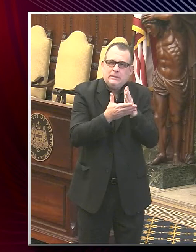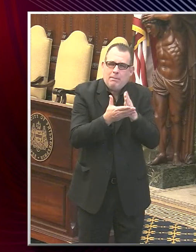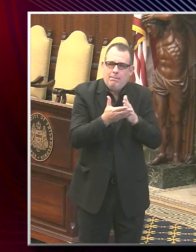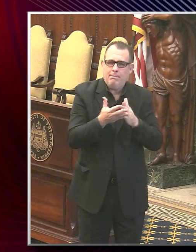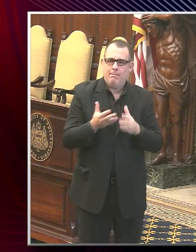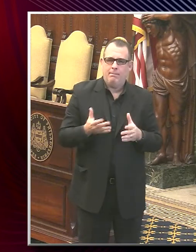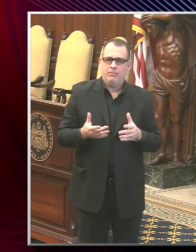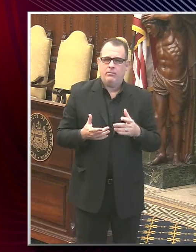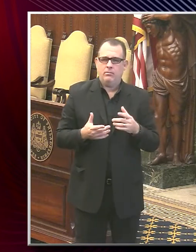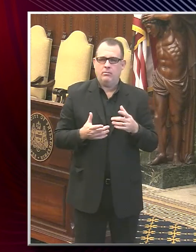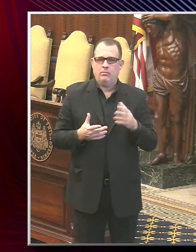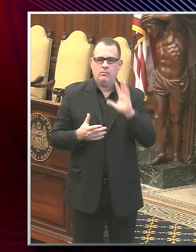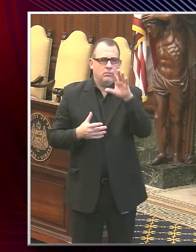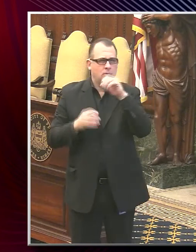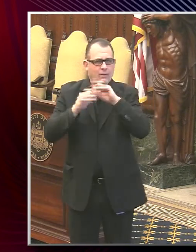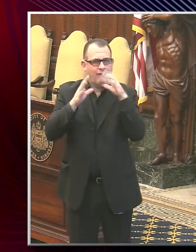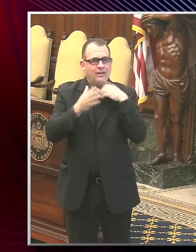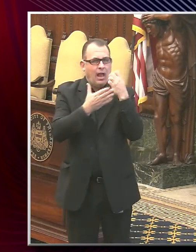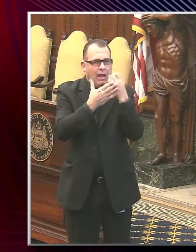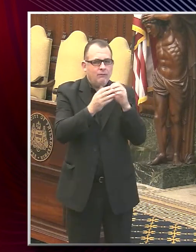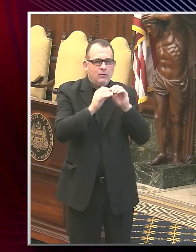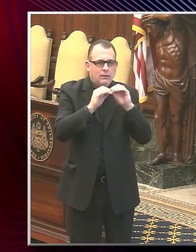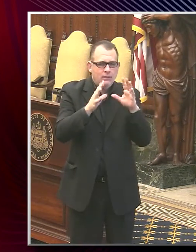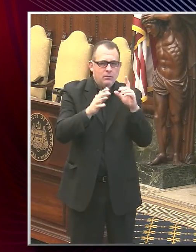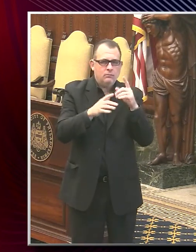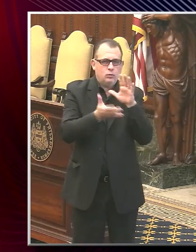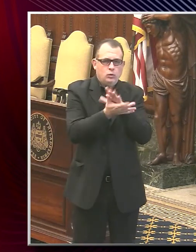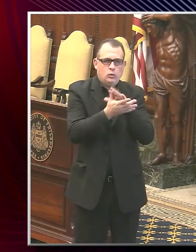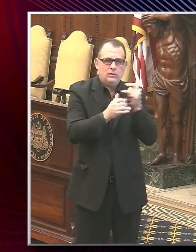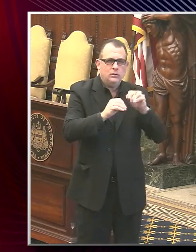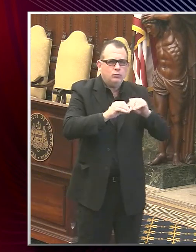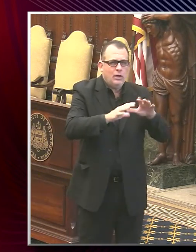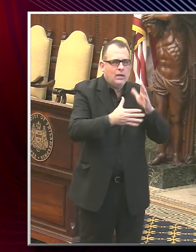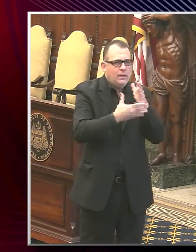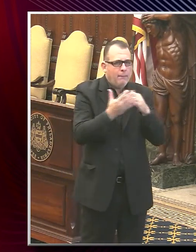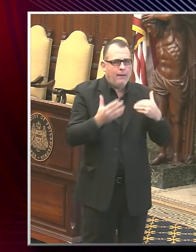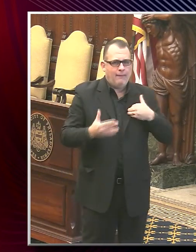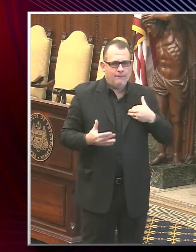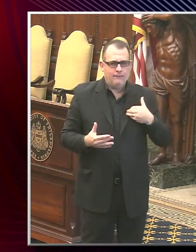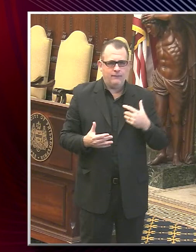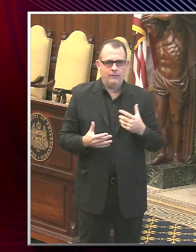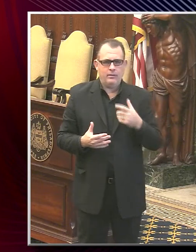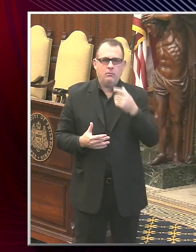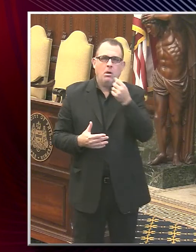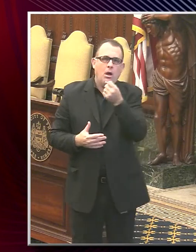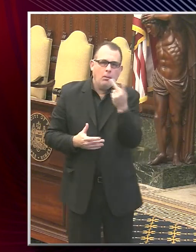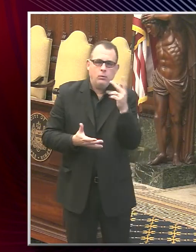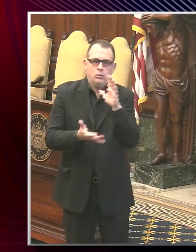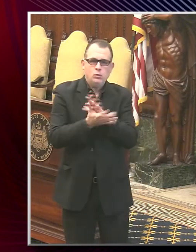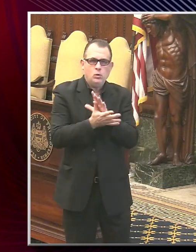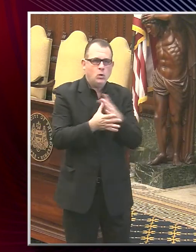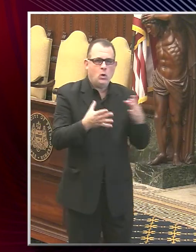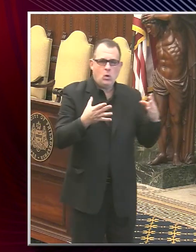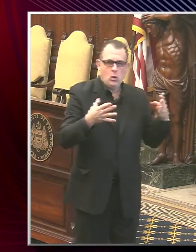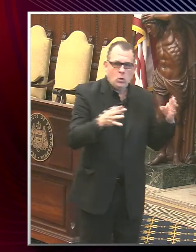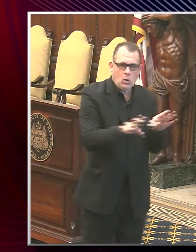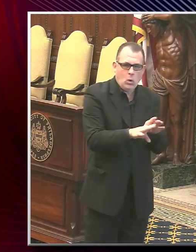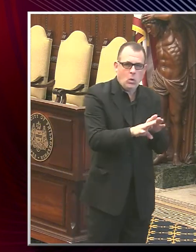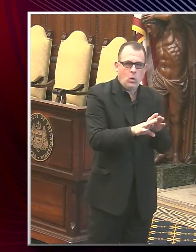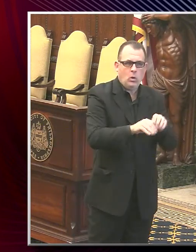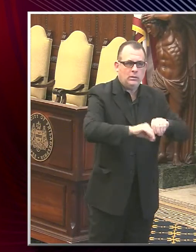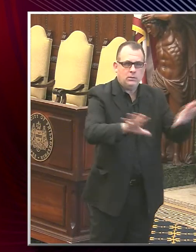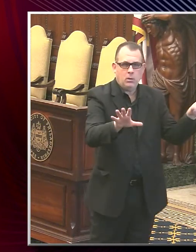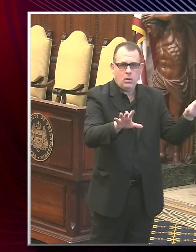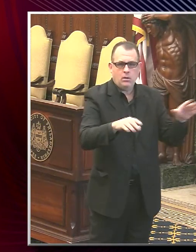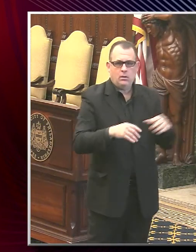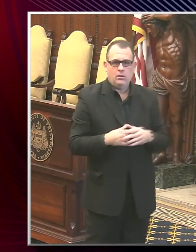that it can spread in schools. And a number of schools have had to close because of the spread, but most of the schools have not had